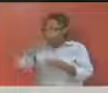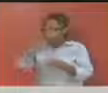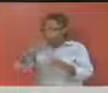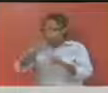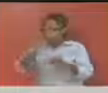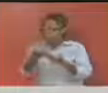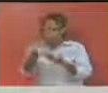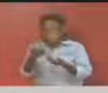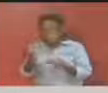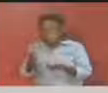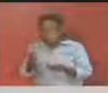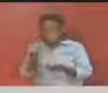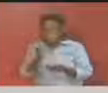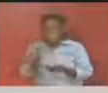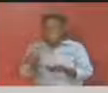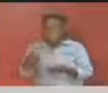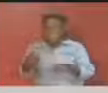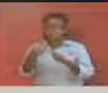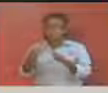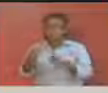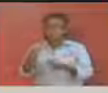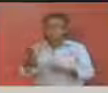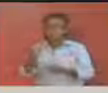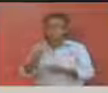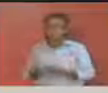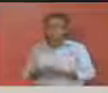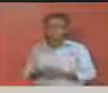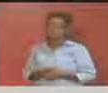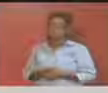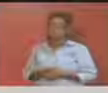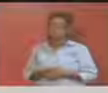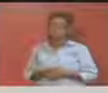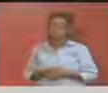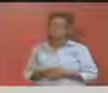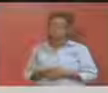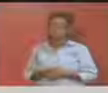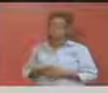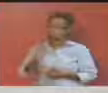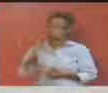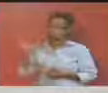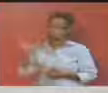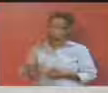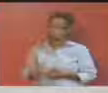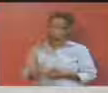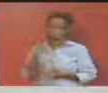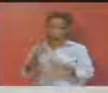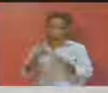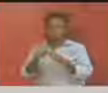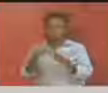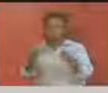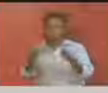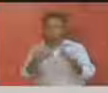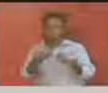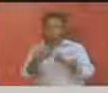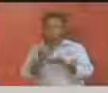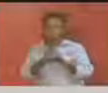1, which has begun to a certain extent with the gift from Barbados, we have vaccinated to date